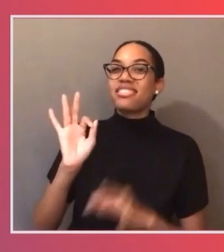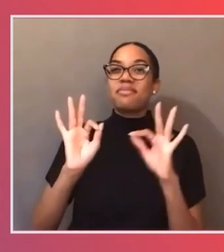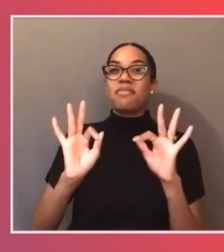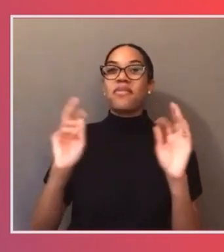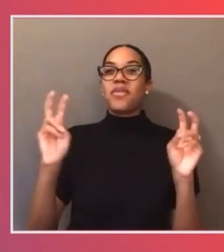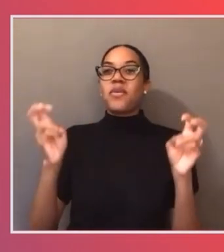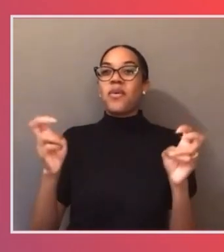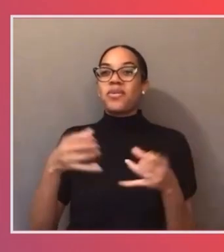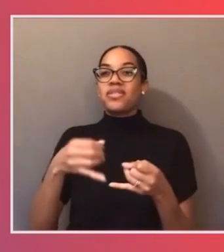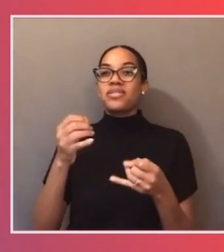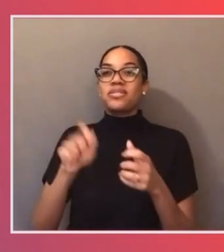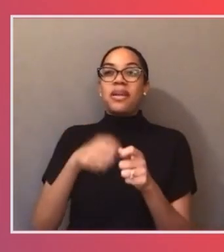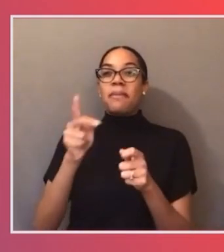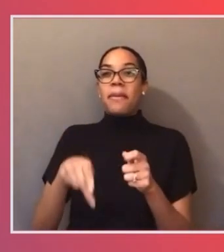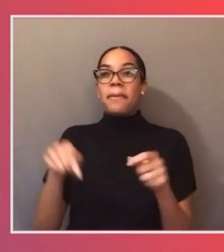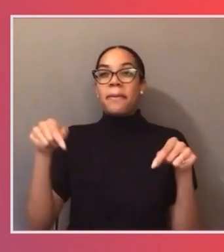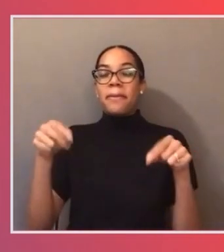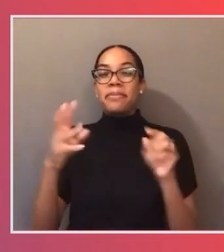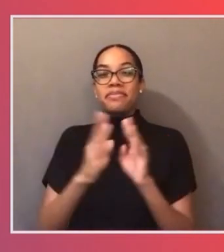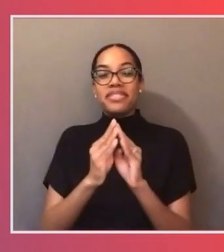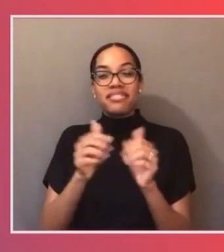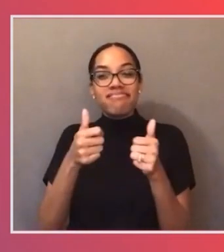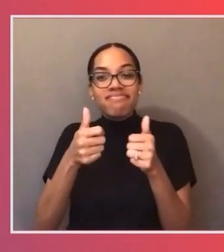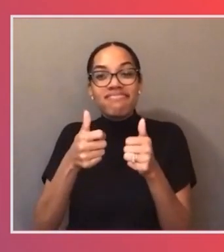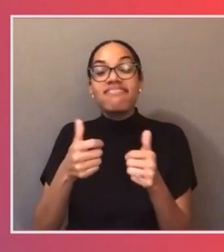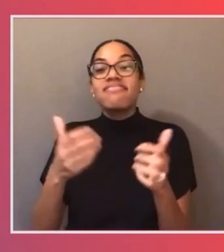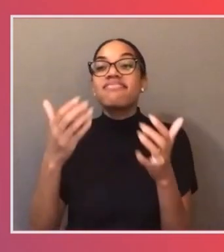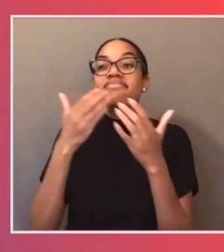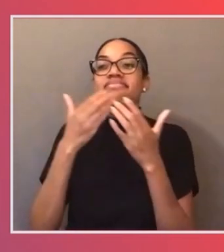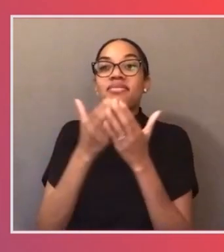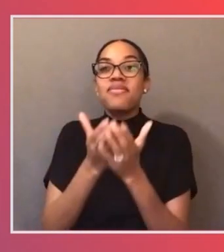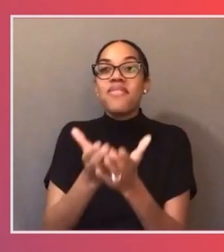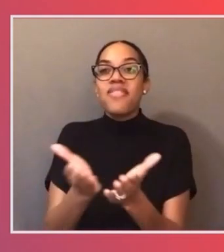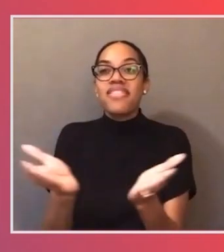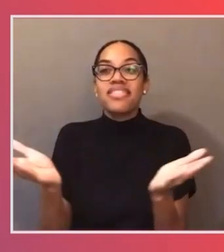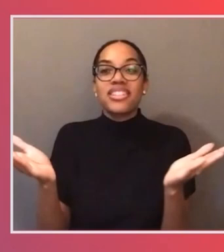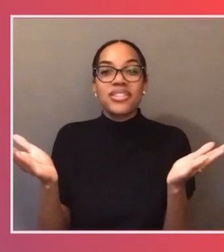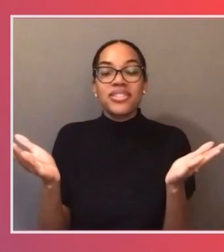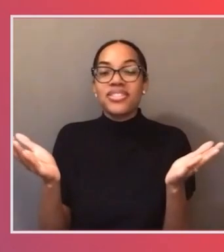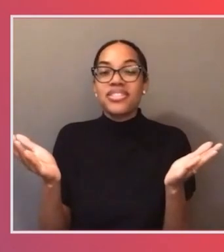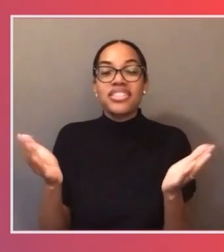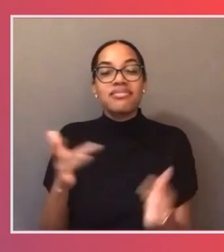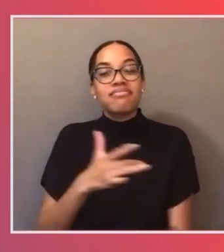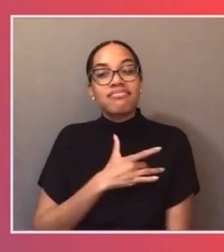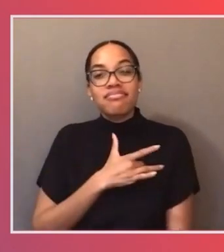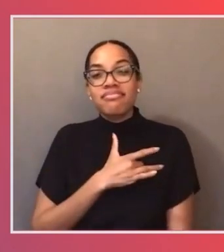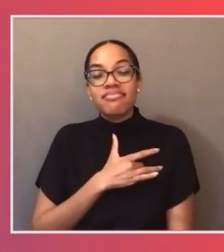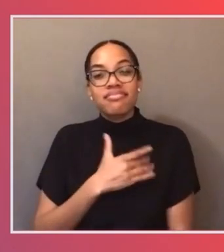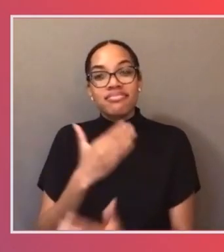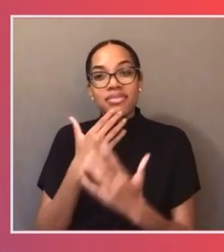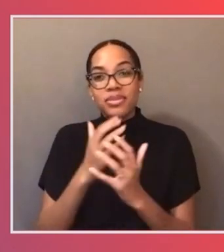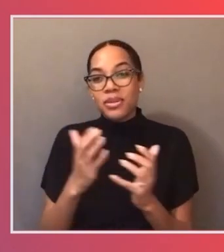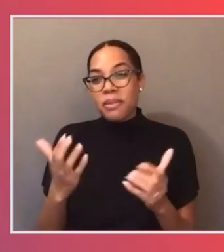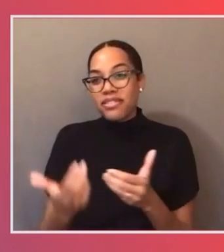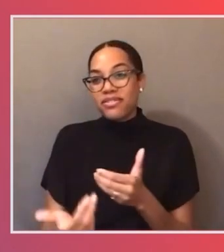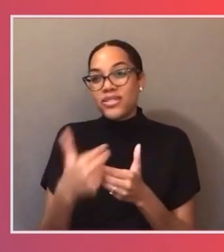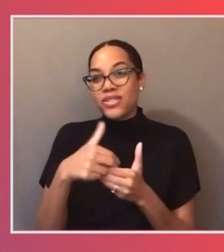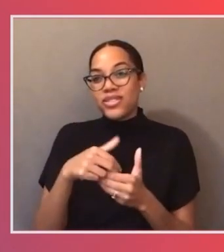of you deeply and from the bottom of our hearts for joining us today. And I want to thank you, Senator